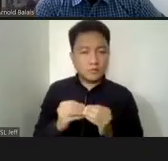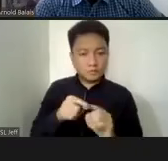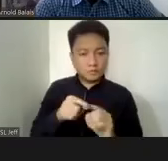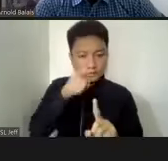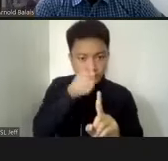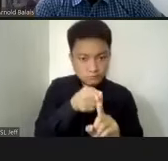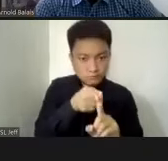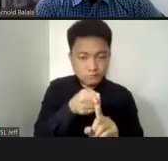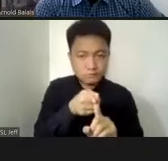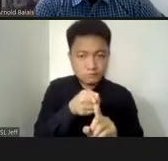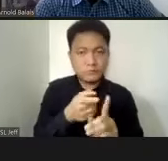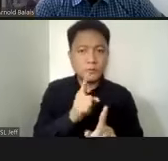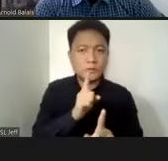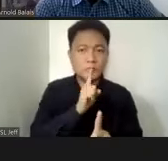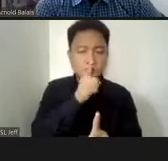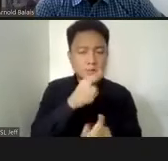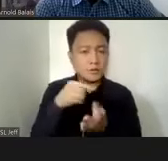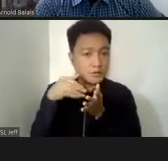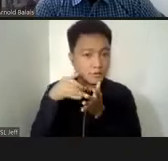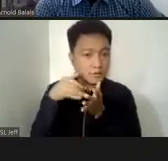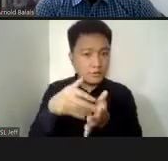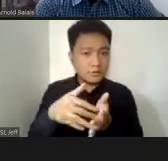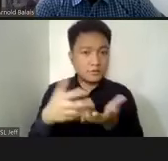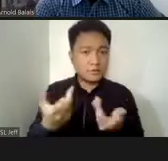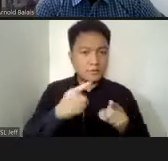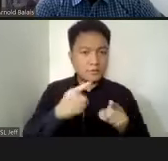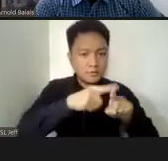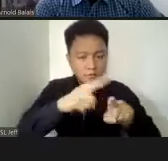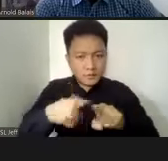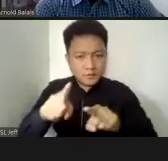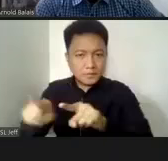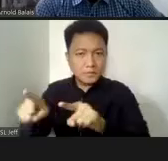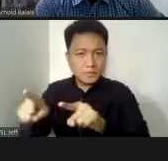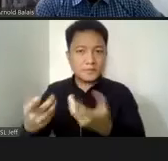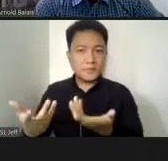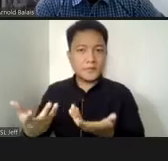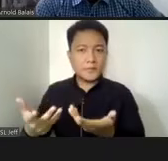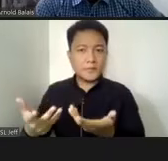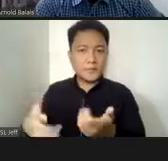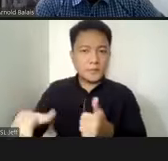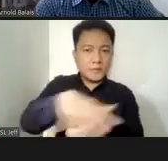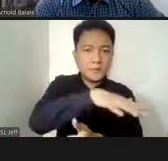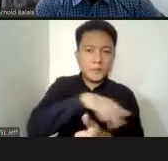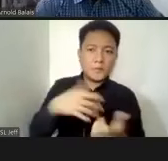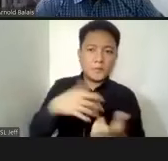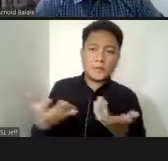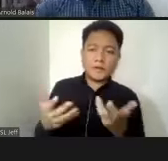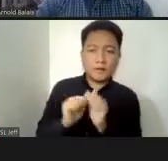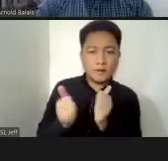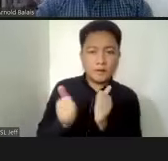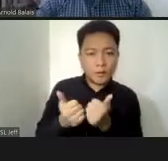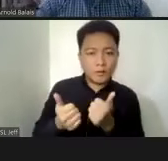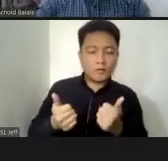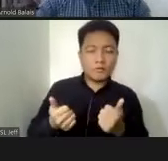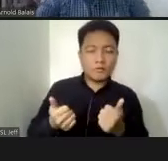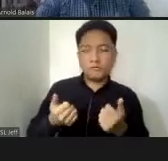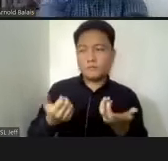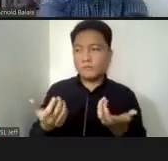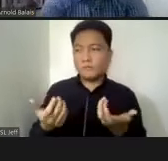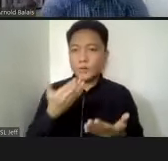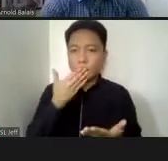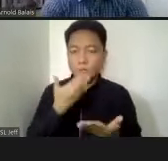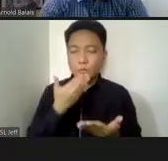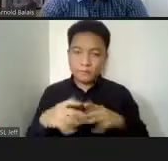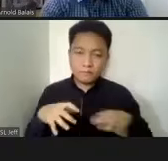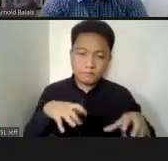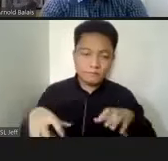us perform better. When you say that you want to support the Olympic movement, it presupposes an